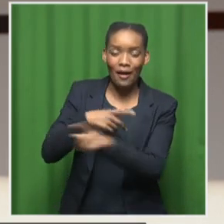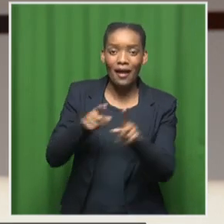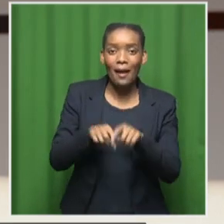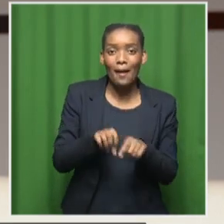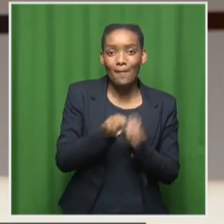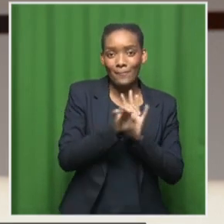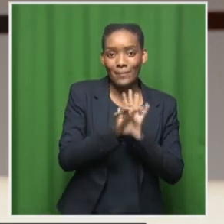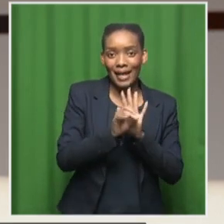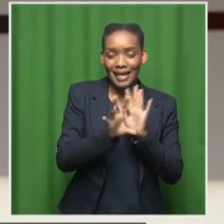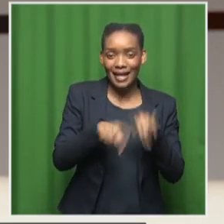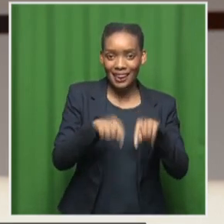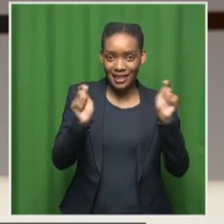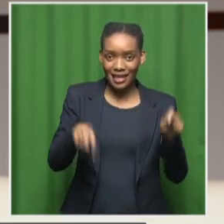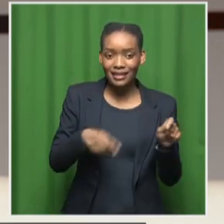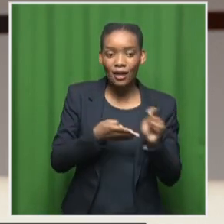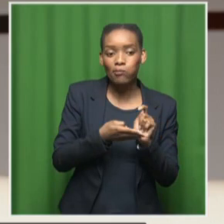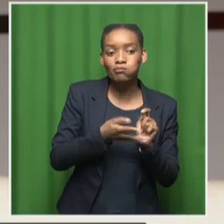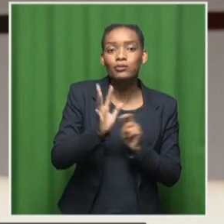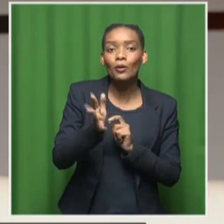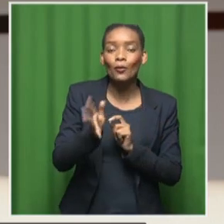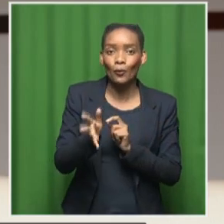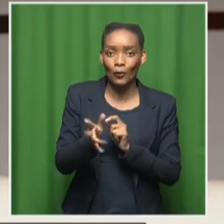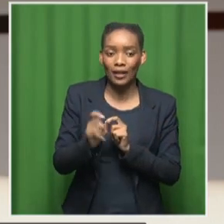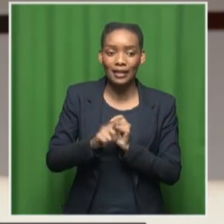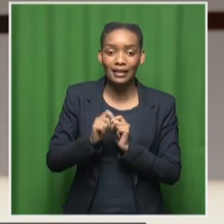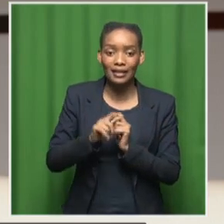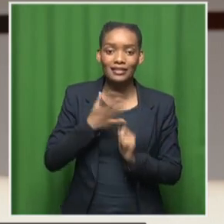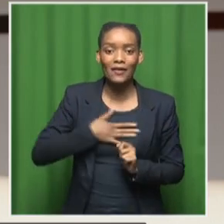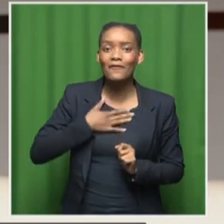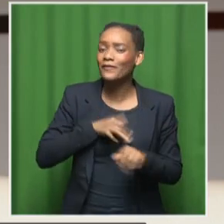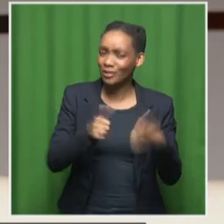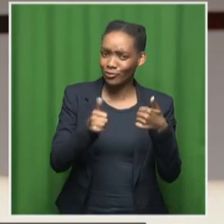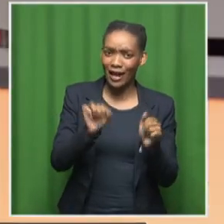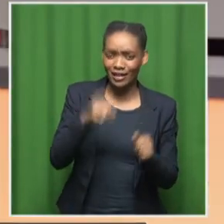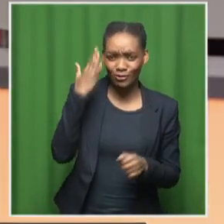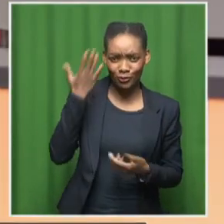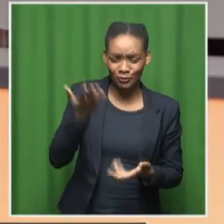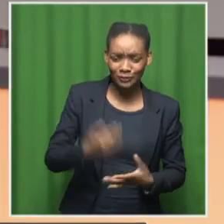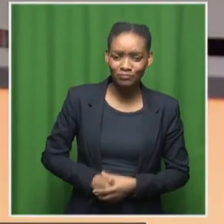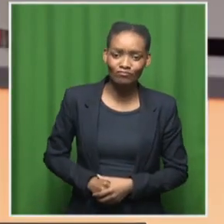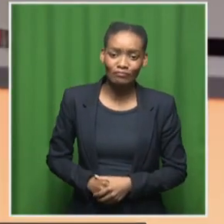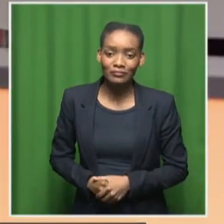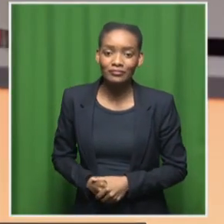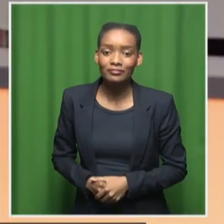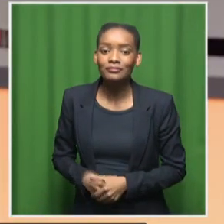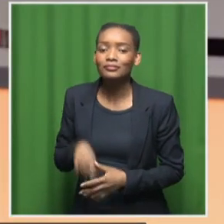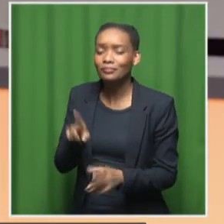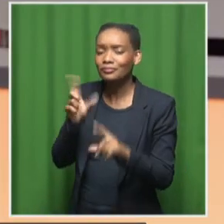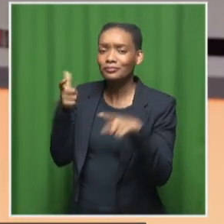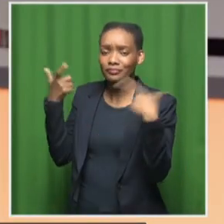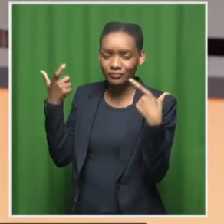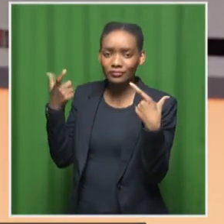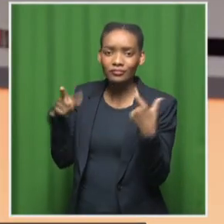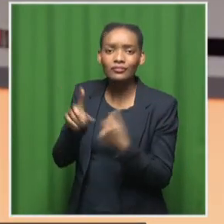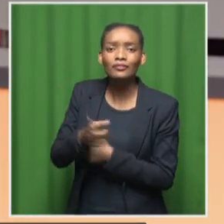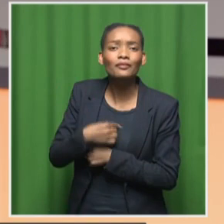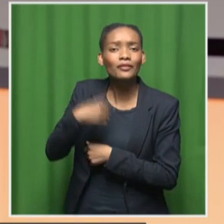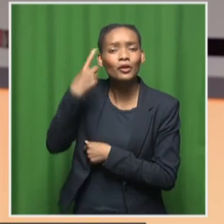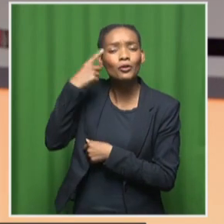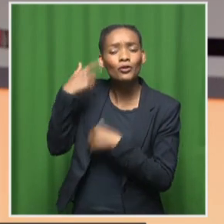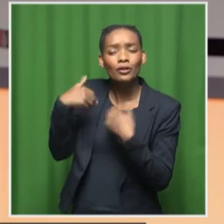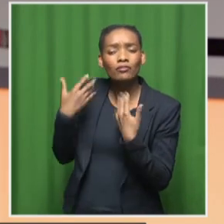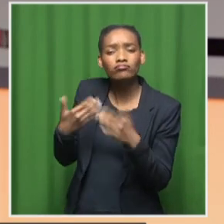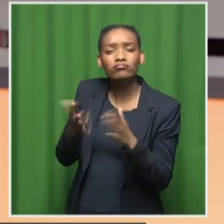So that in itself, it feels right, you know? That's massive. I mean, what was the thought